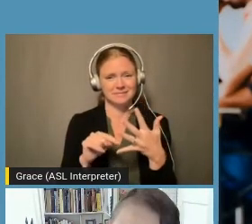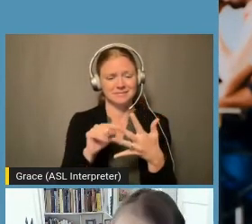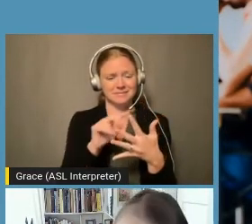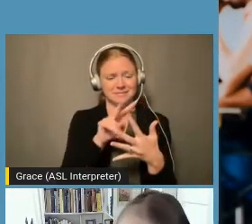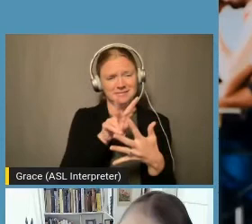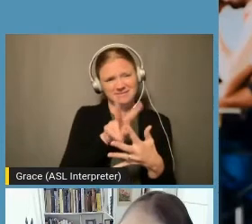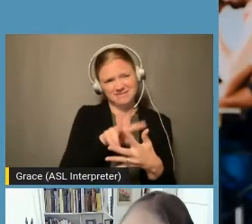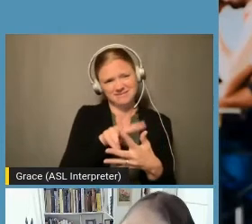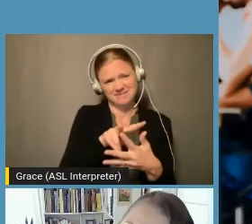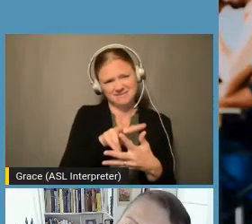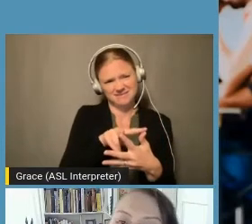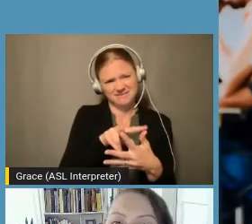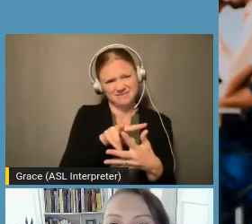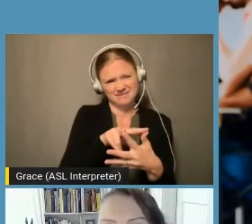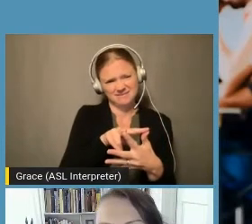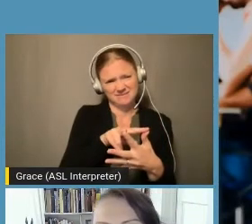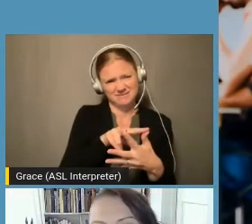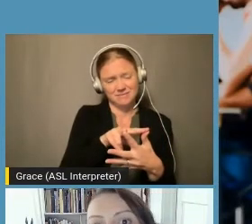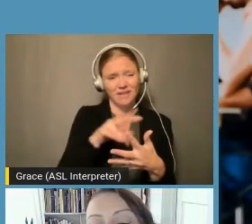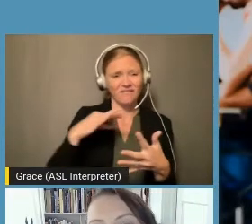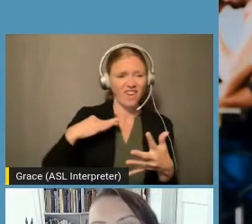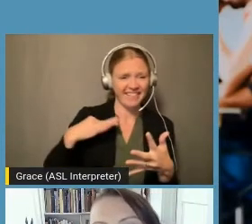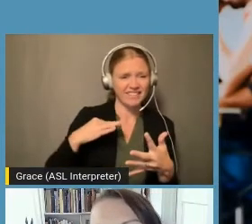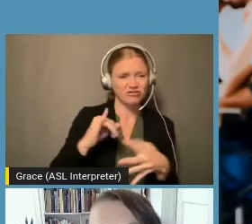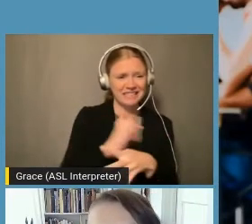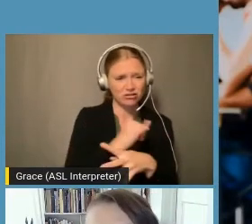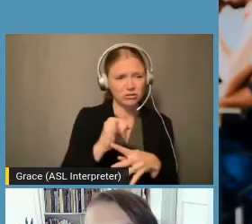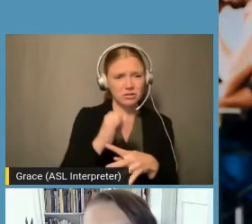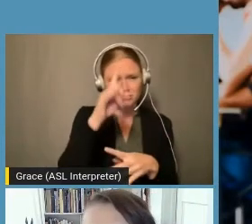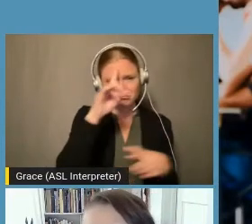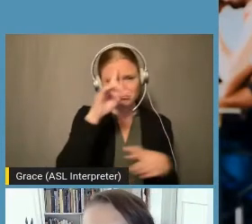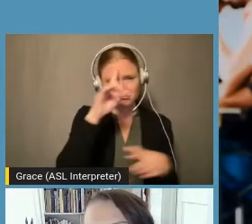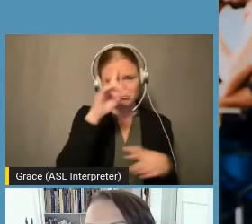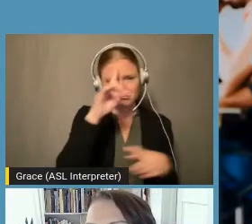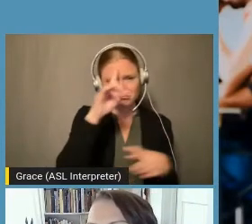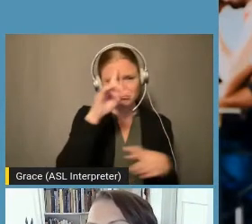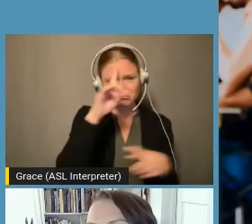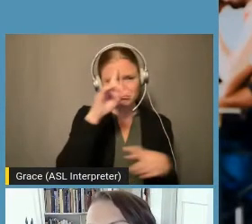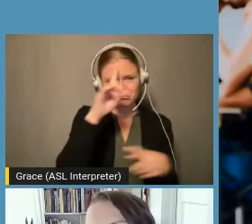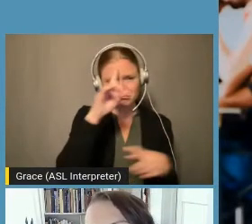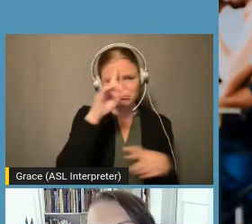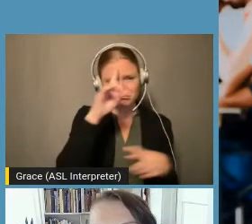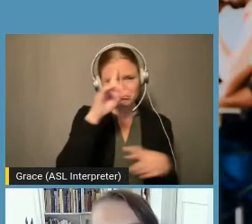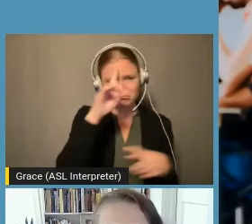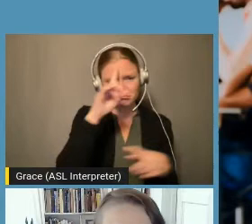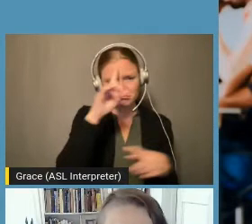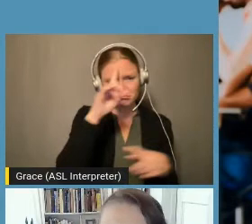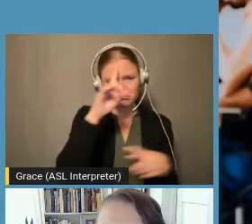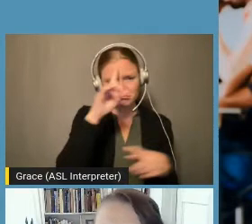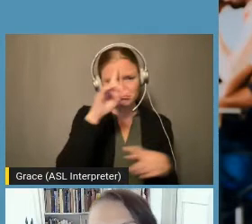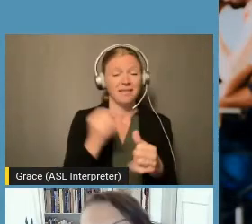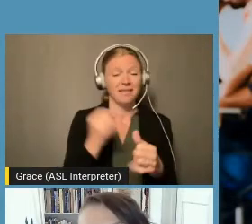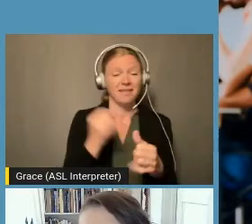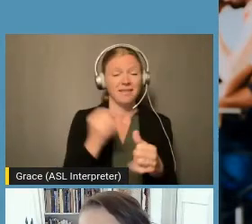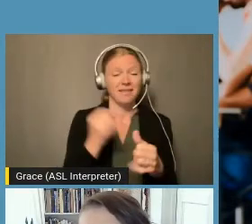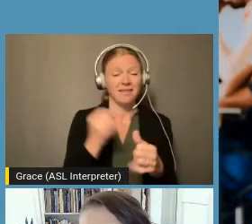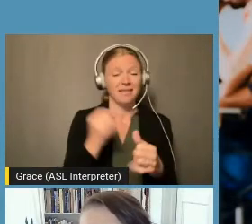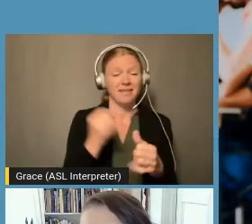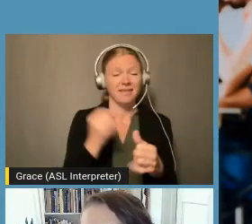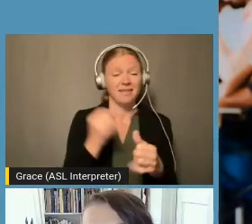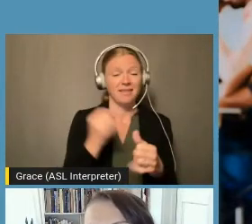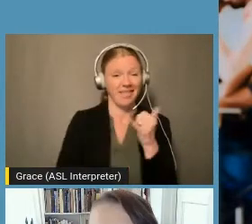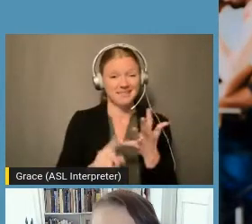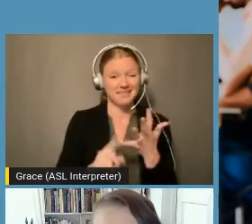the thing that we think of most often, right, is actually hiring out this type of work. And as I'm sure you're all